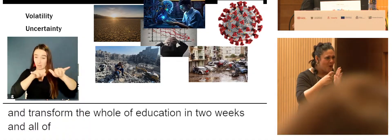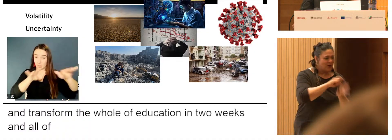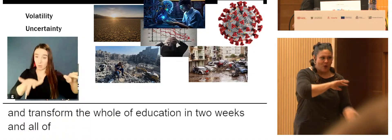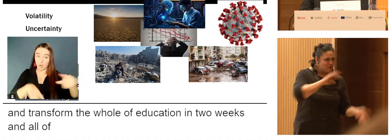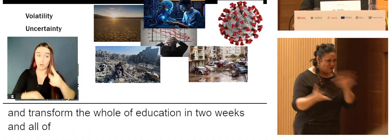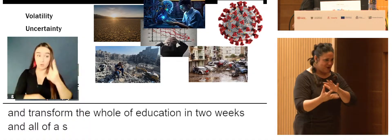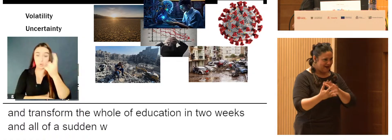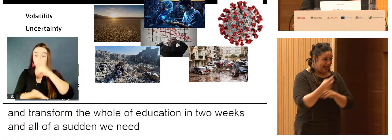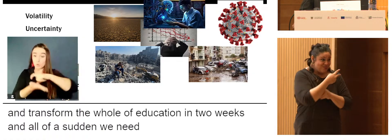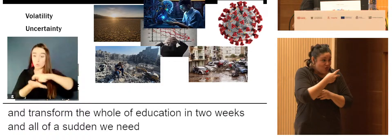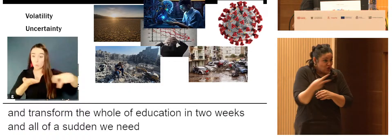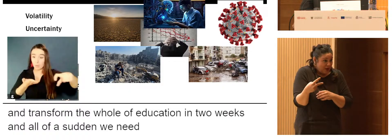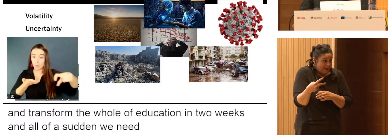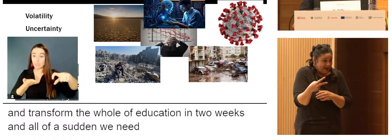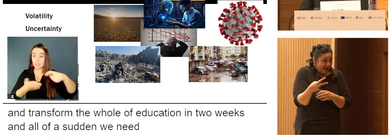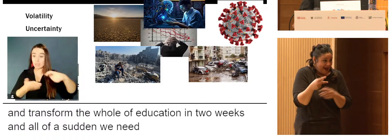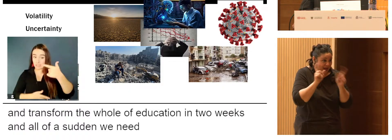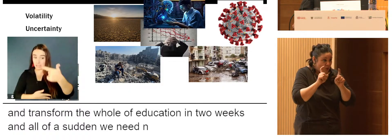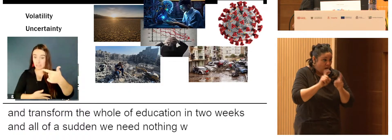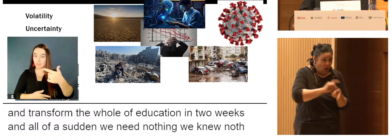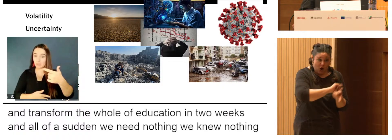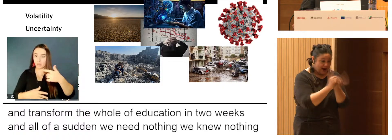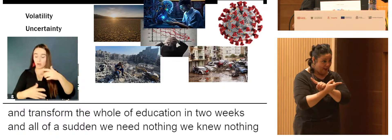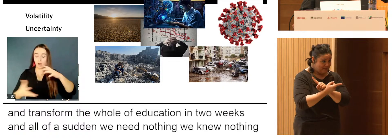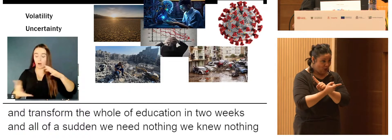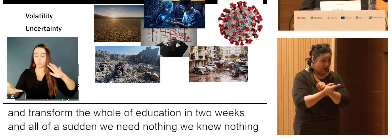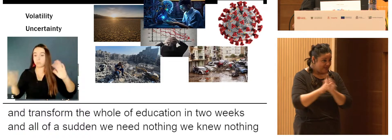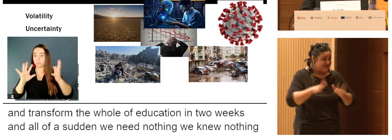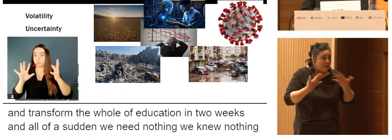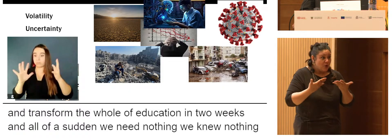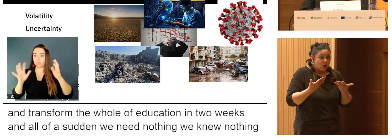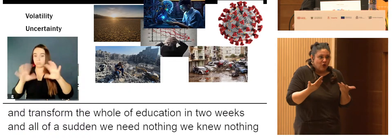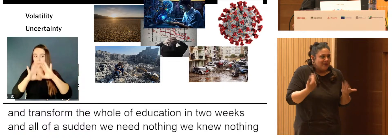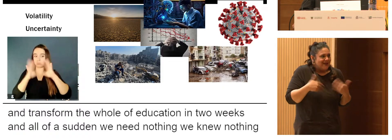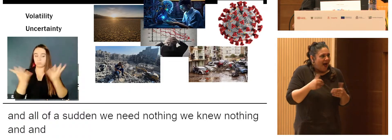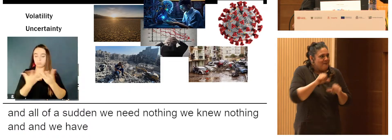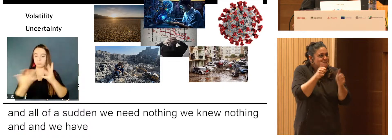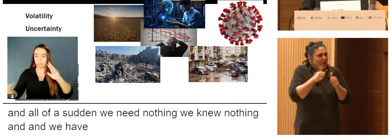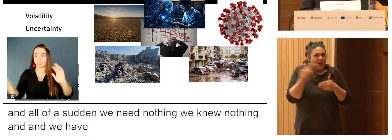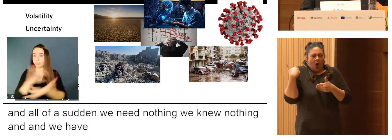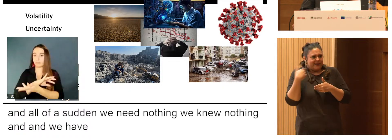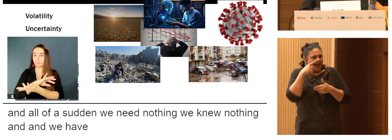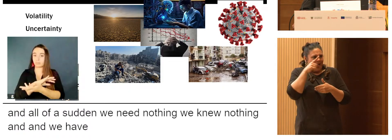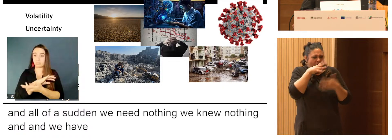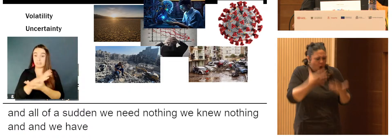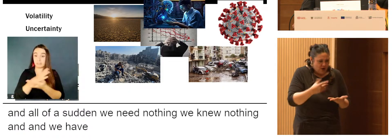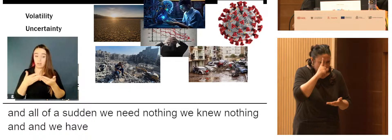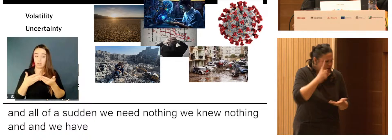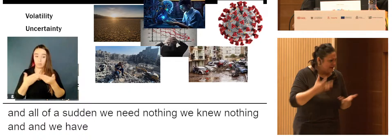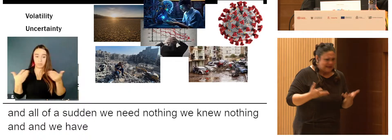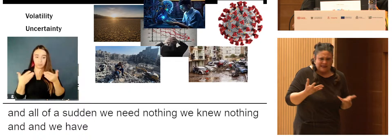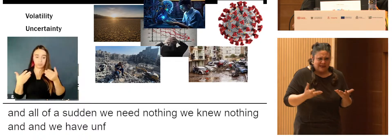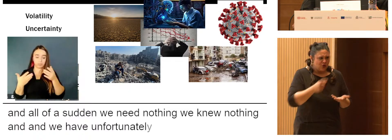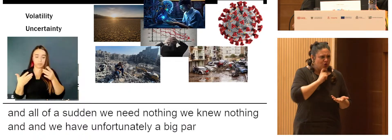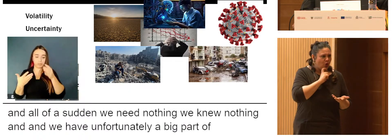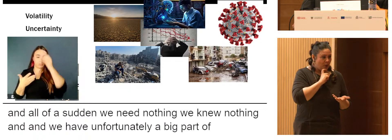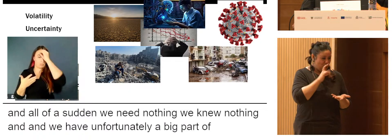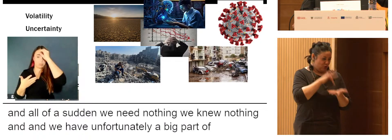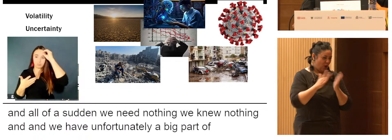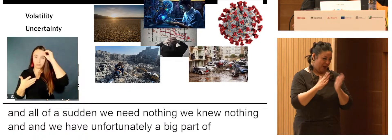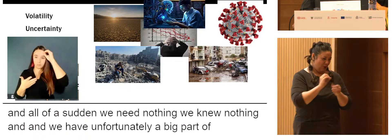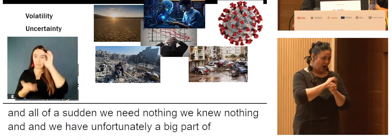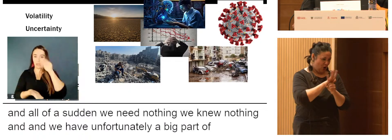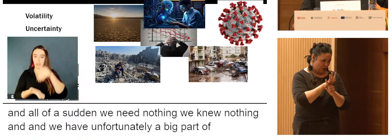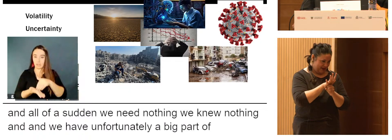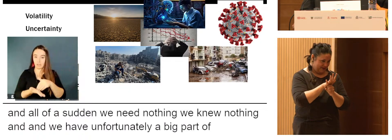knew nothing. And we have, unfortunately, a big part of the world.